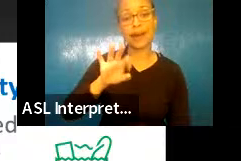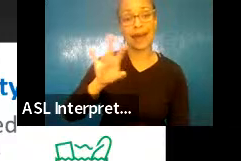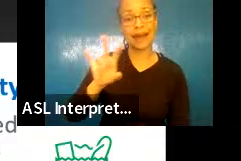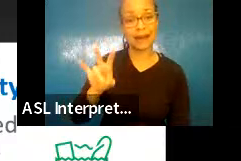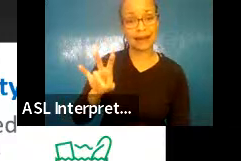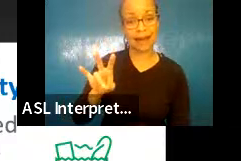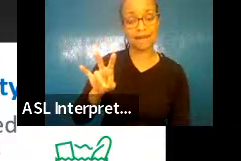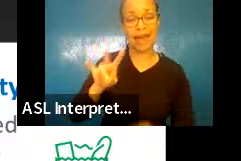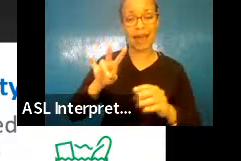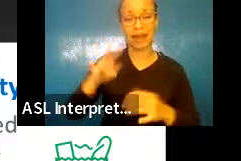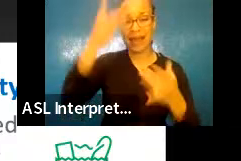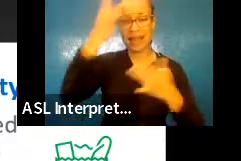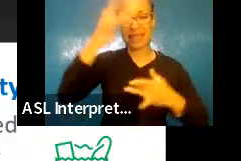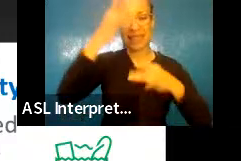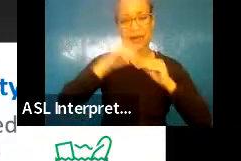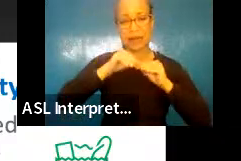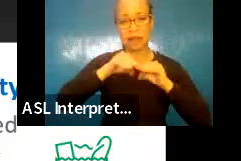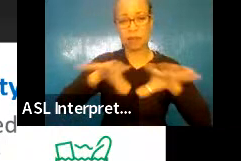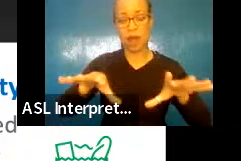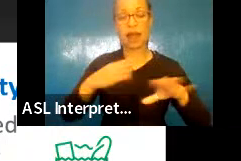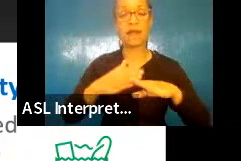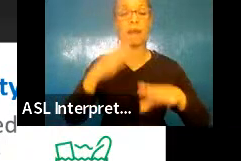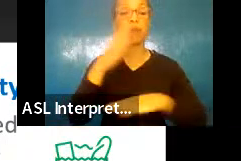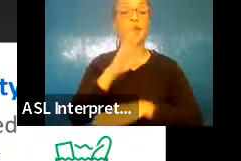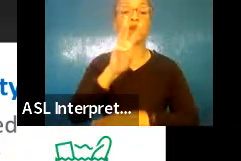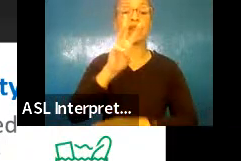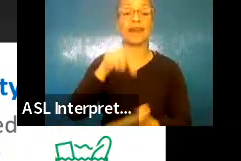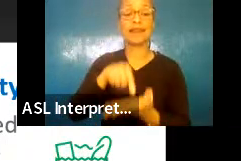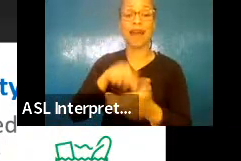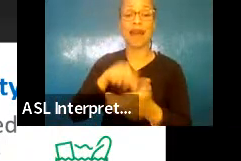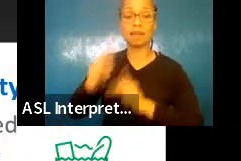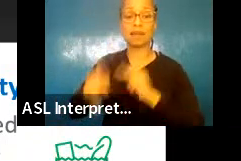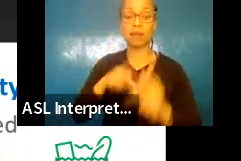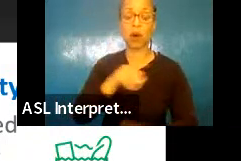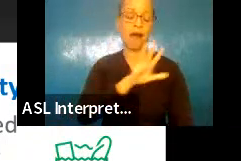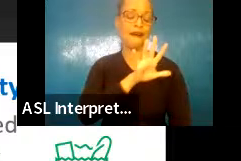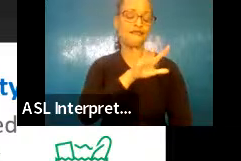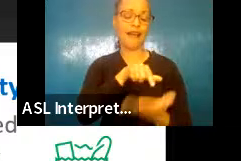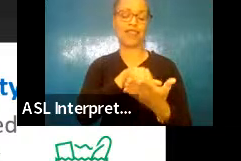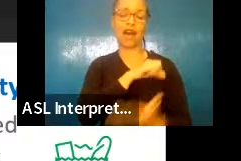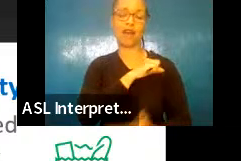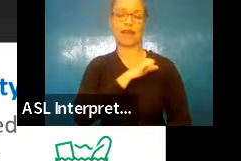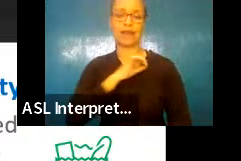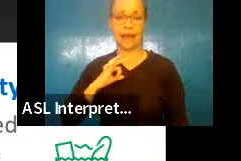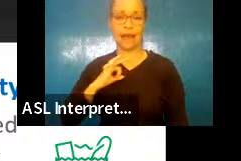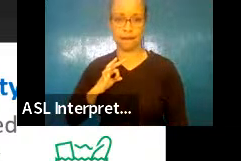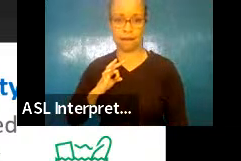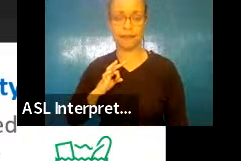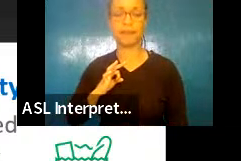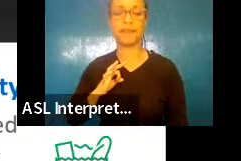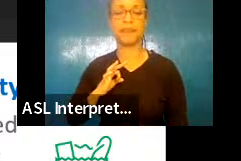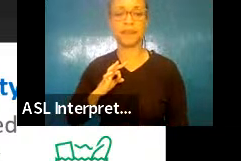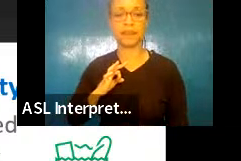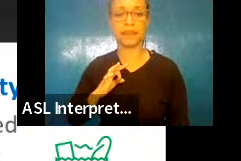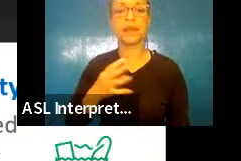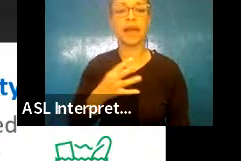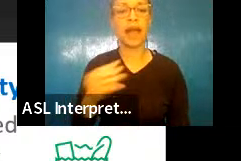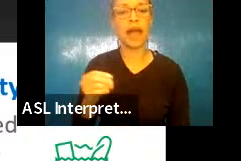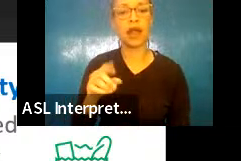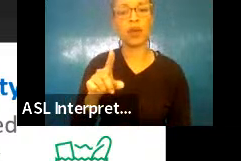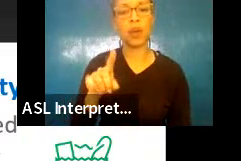and that involved over 6,000 residents and 5,000 staff. And Santa Rita Jail, we investigated